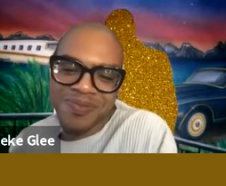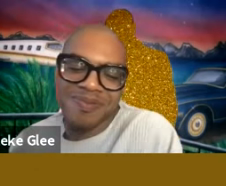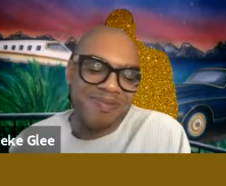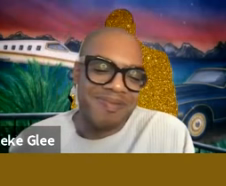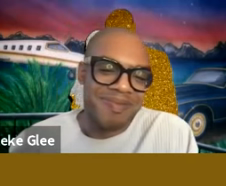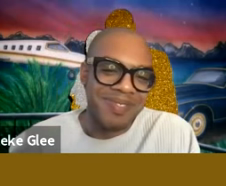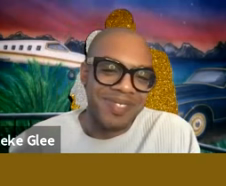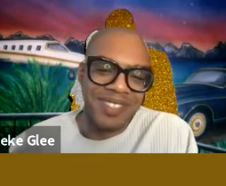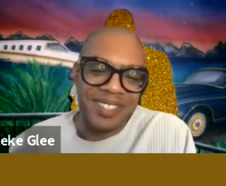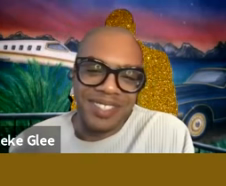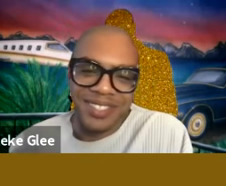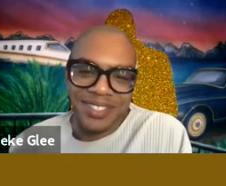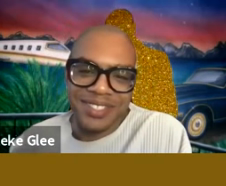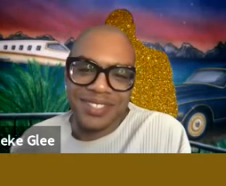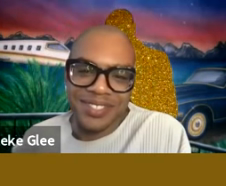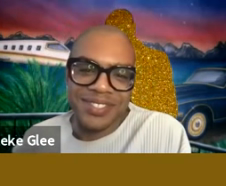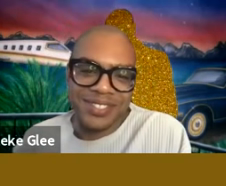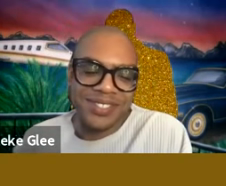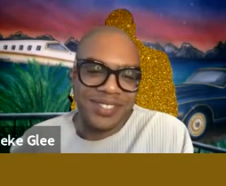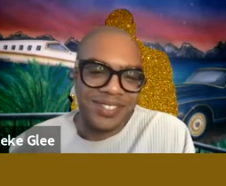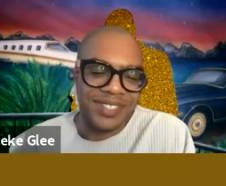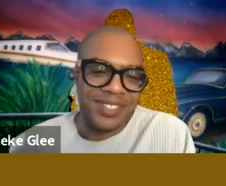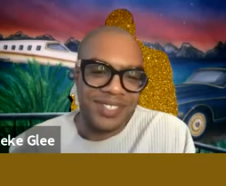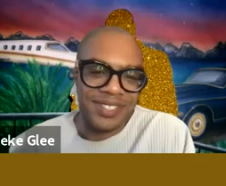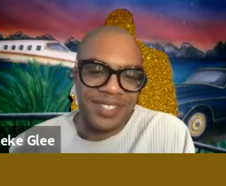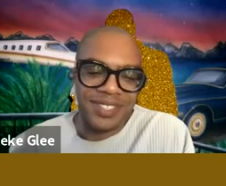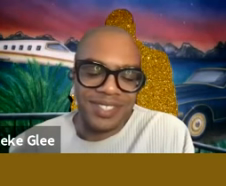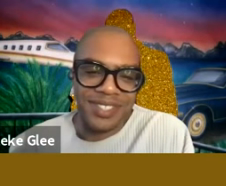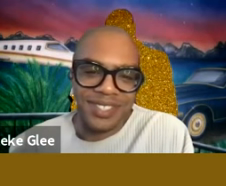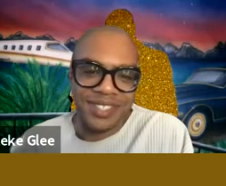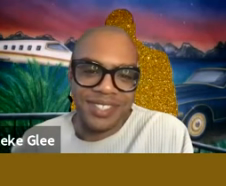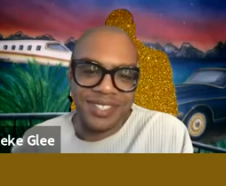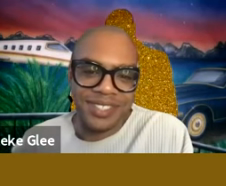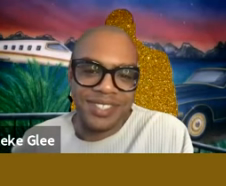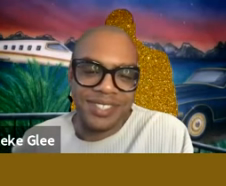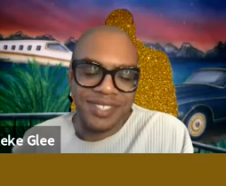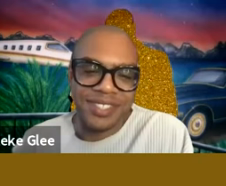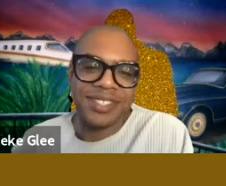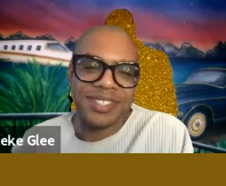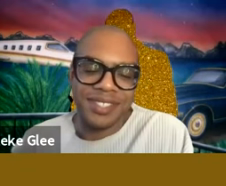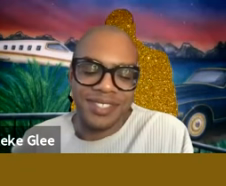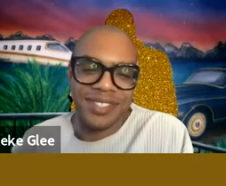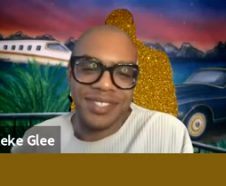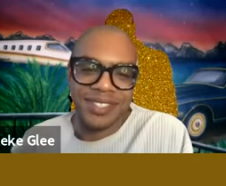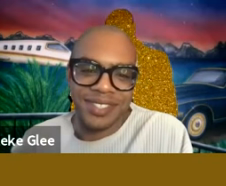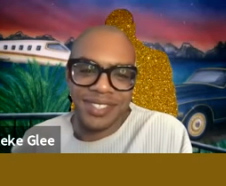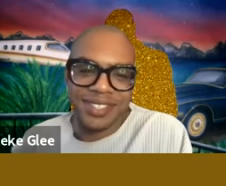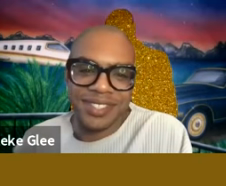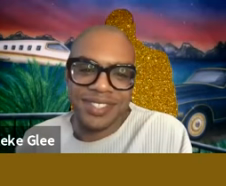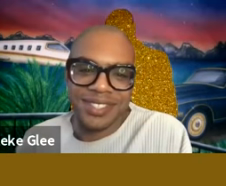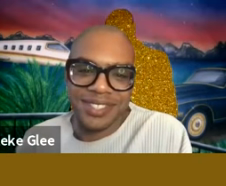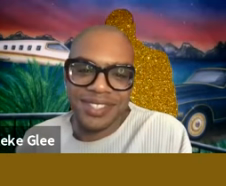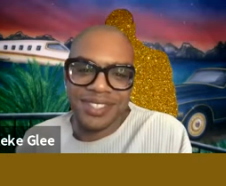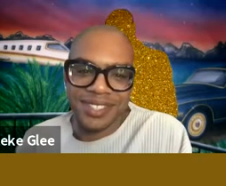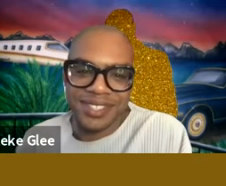We came back and we're standing here right now with our heads held high, and I just bumped out because this could not destroy us. This couldn't stop us. So